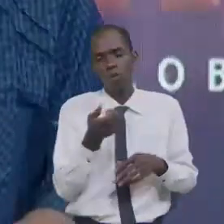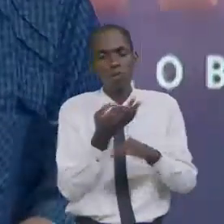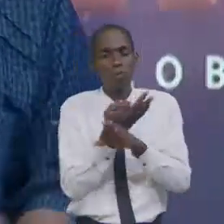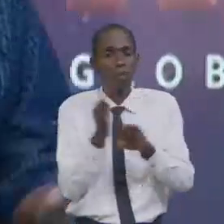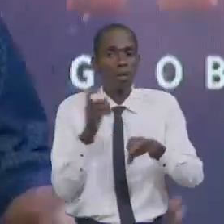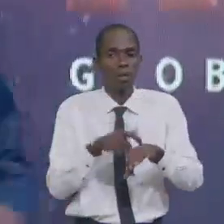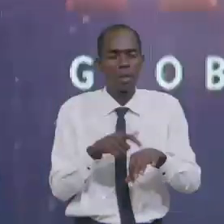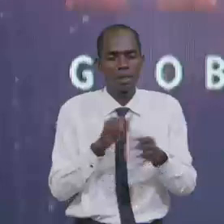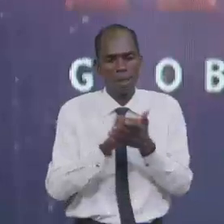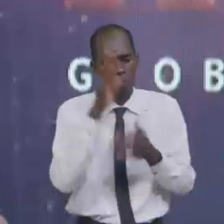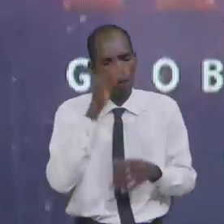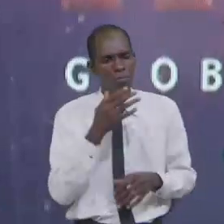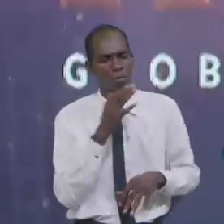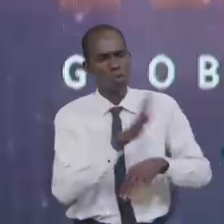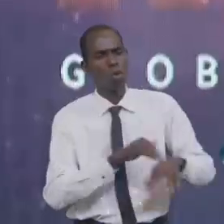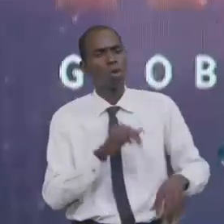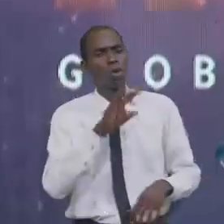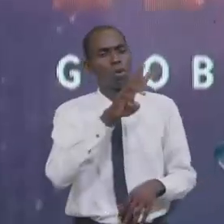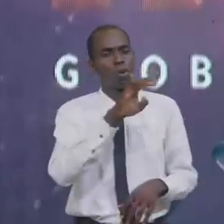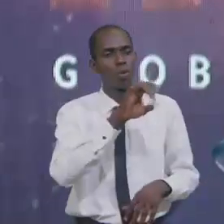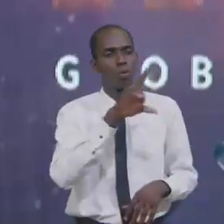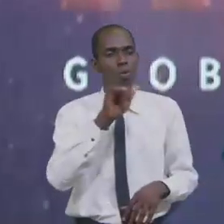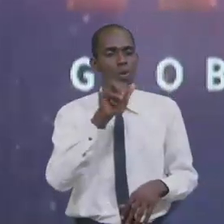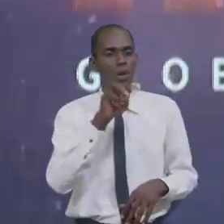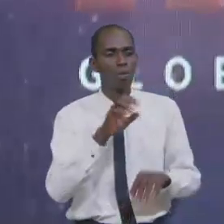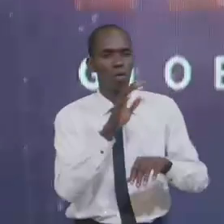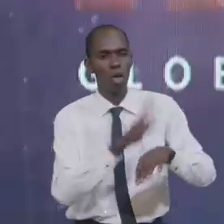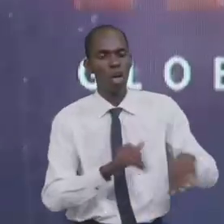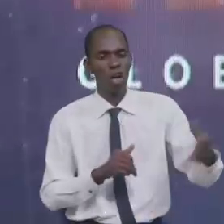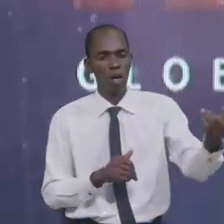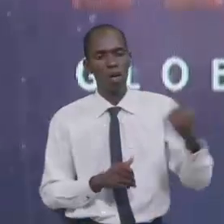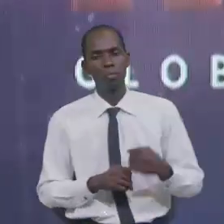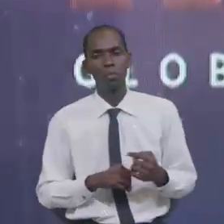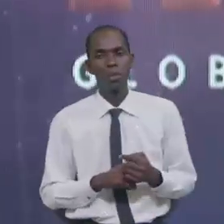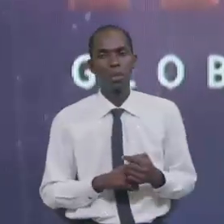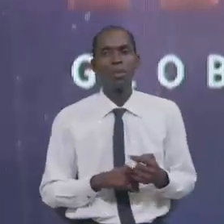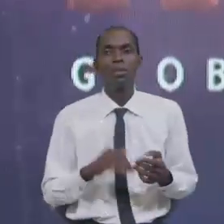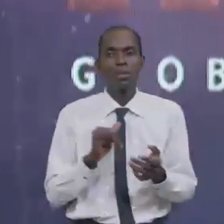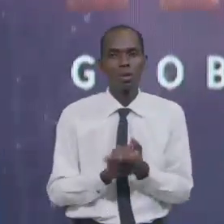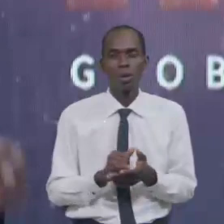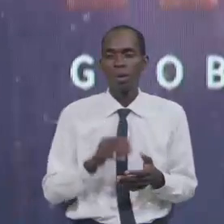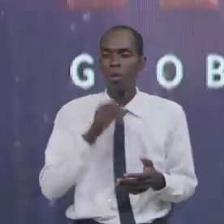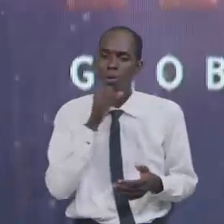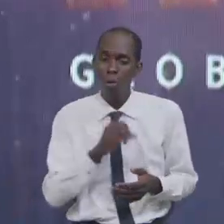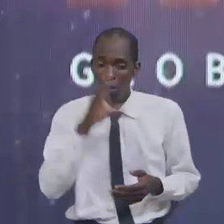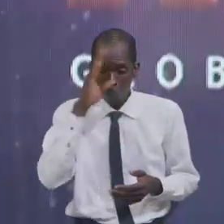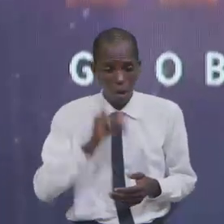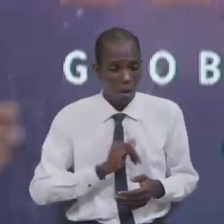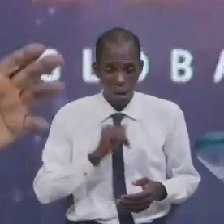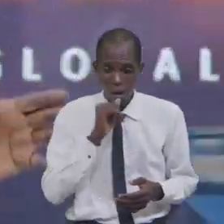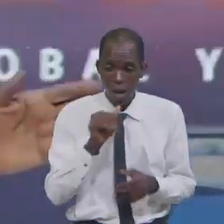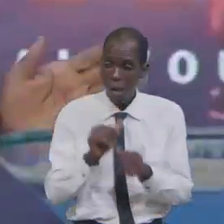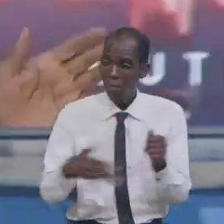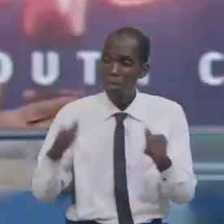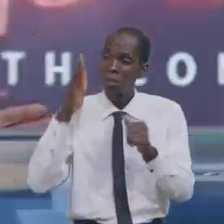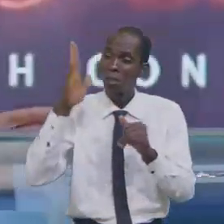William, come, you know, old man that I am, that everything the lecturer was saying, I got nothing.